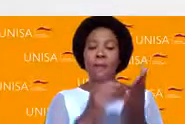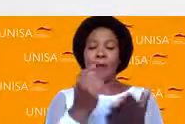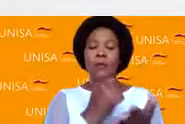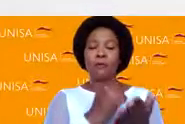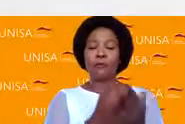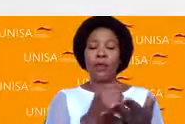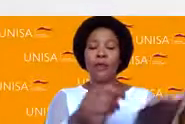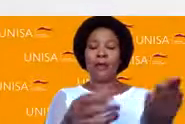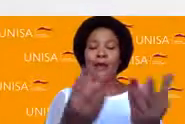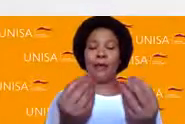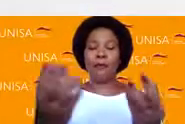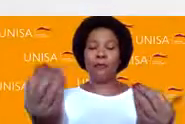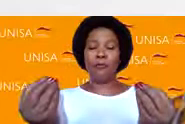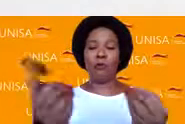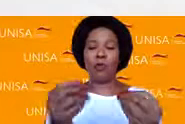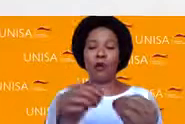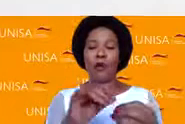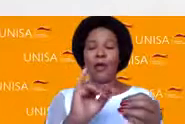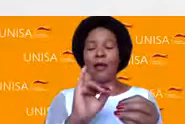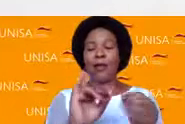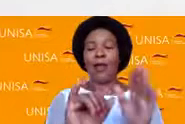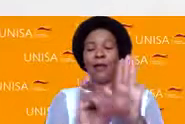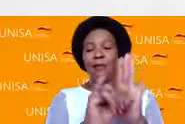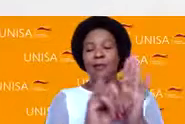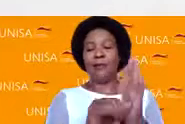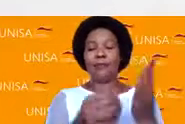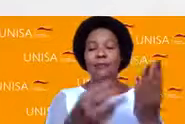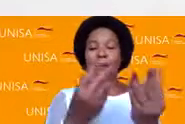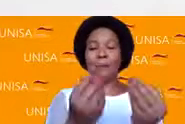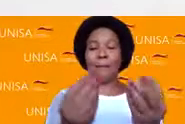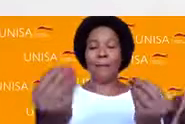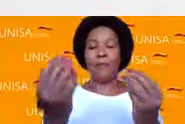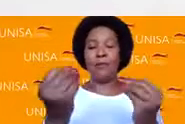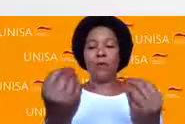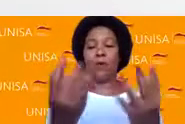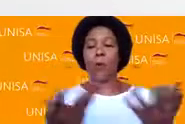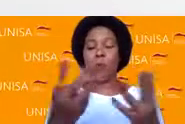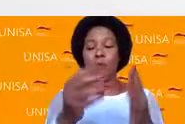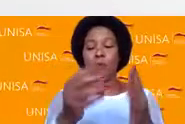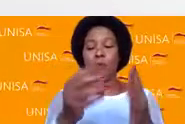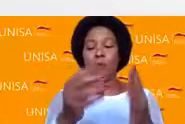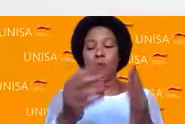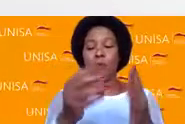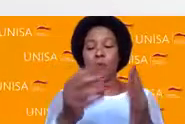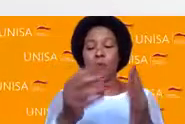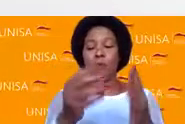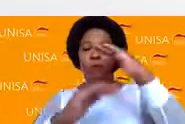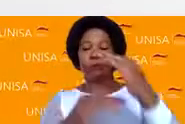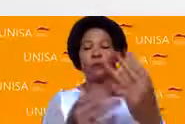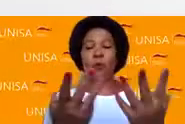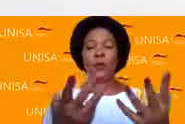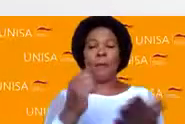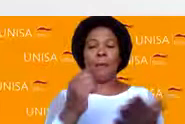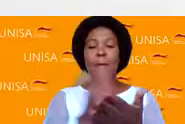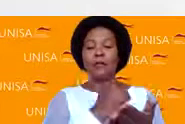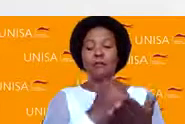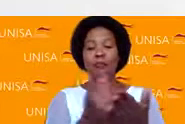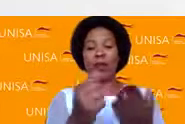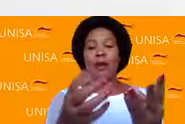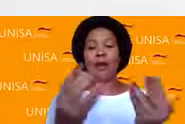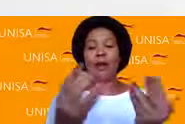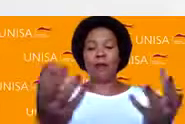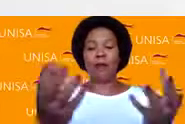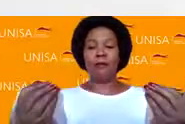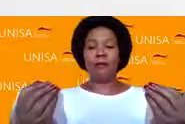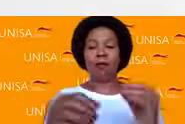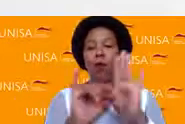the identity number field. You put it in at the bottom field where it says passport number or foreign ID. So just don't